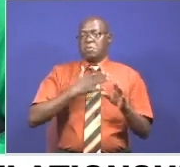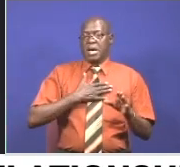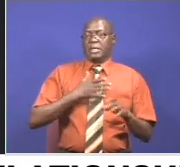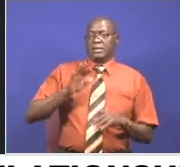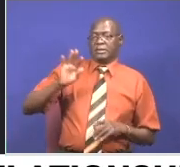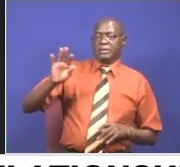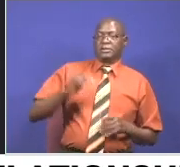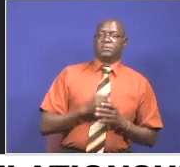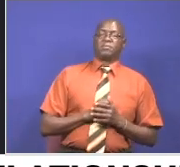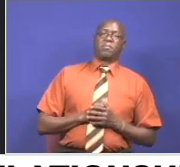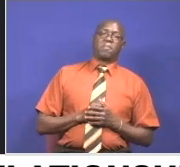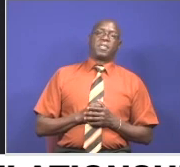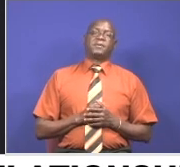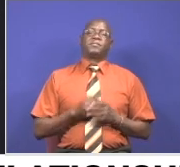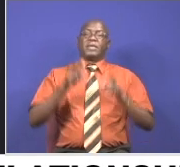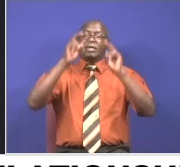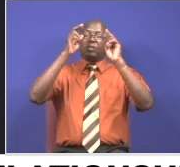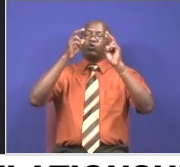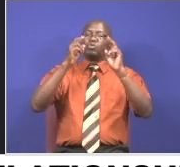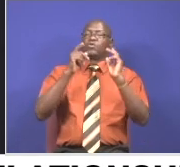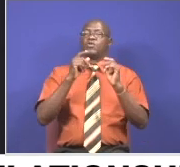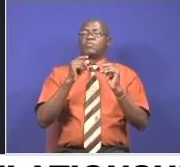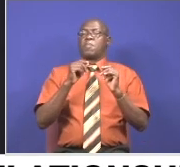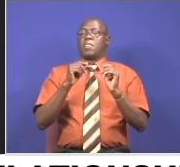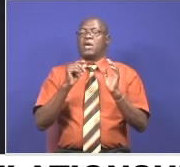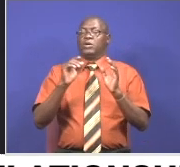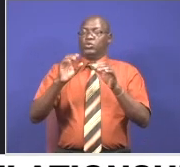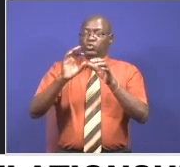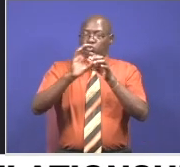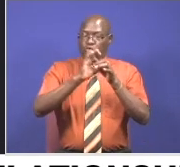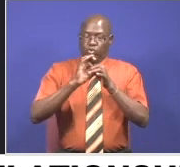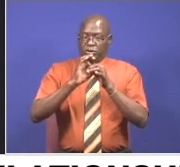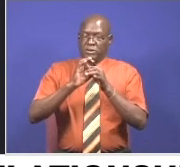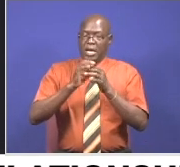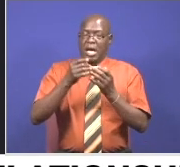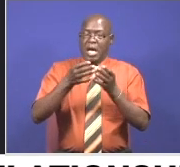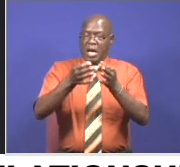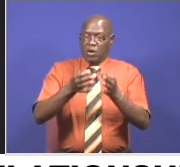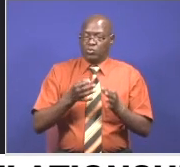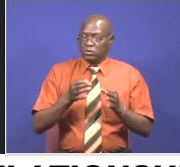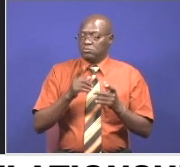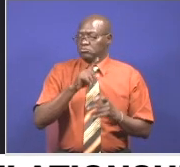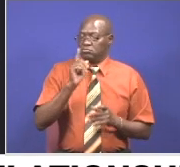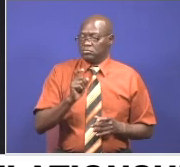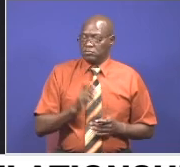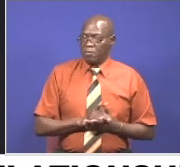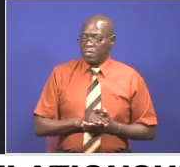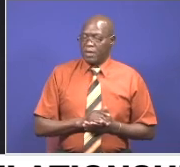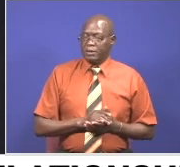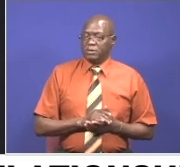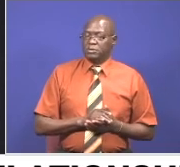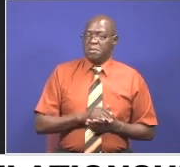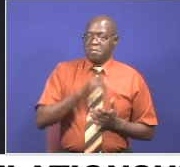about the issue of joint accounts? Is it something that you will say is healthy, given the